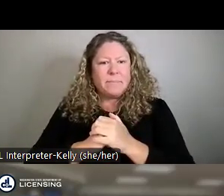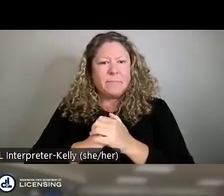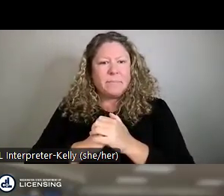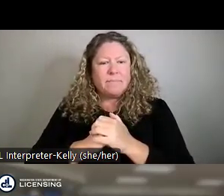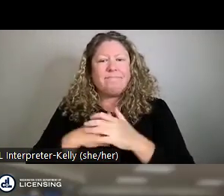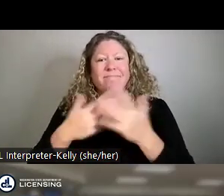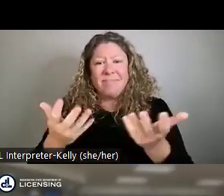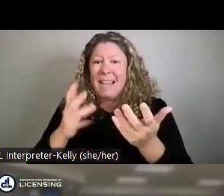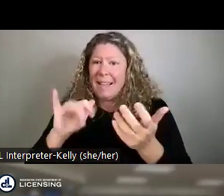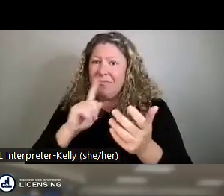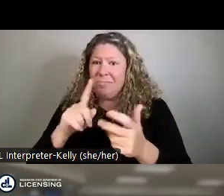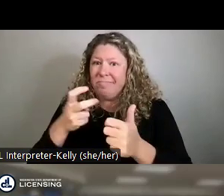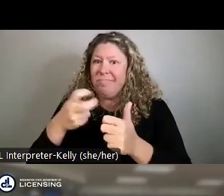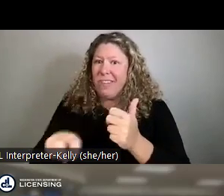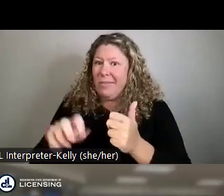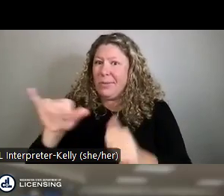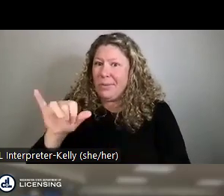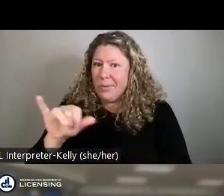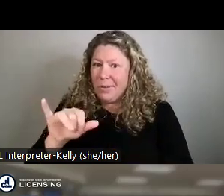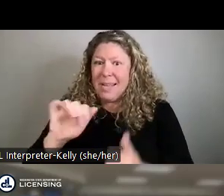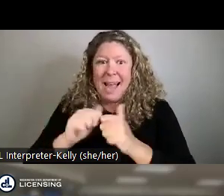So how do we go about doing that?